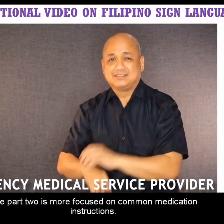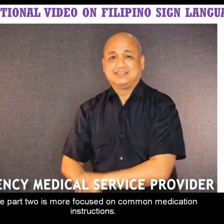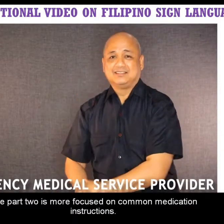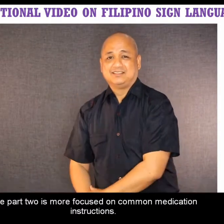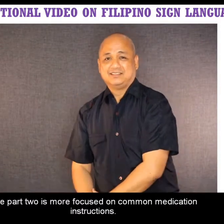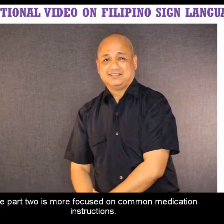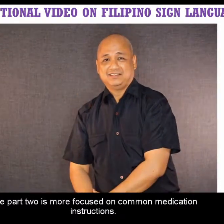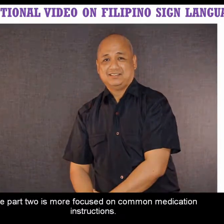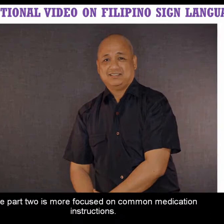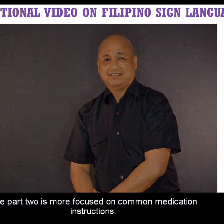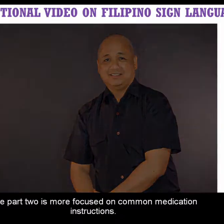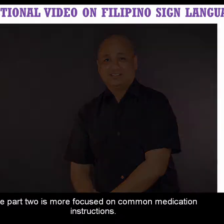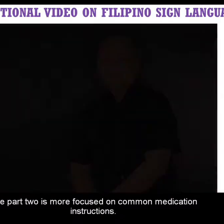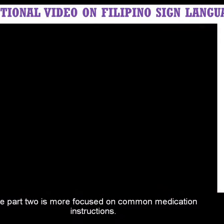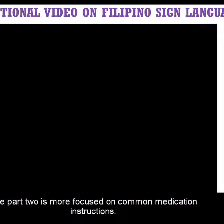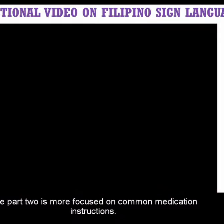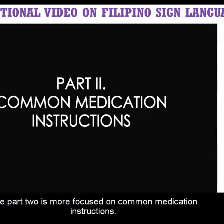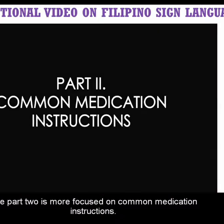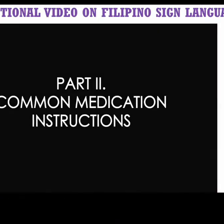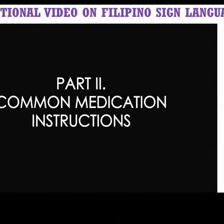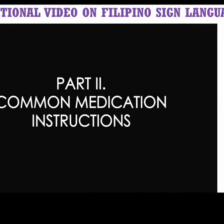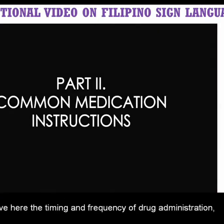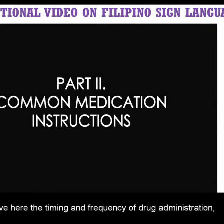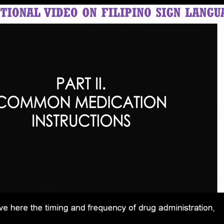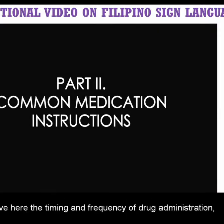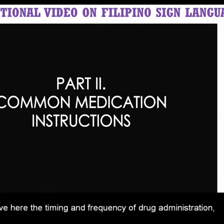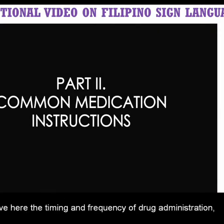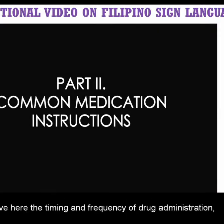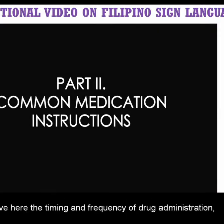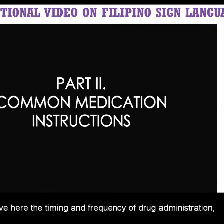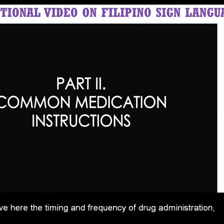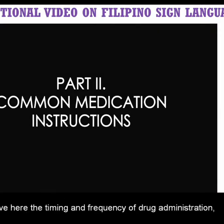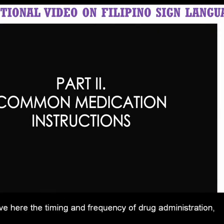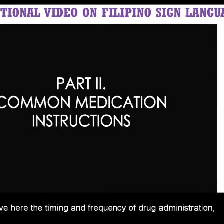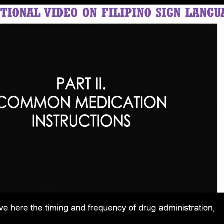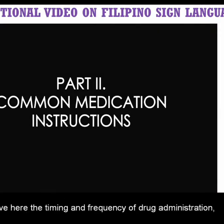common medication instructions. So we have here